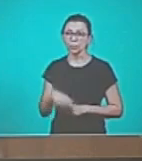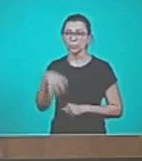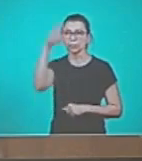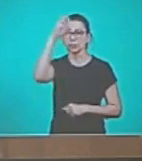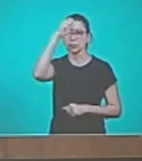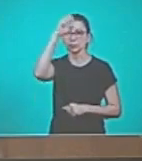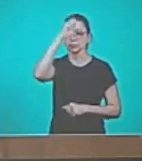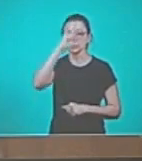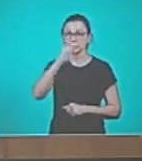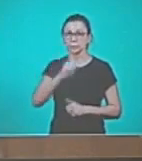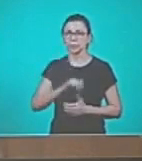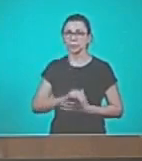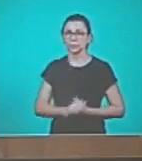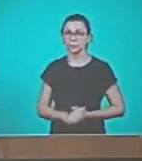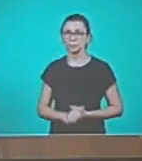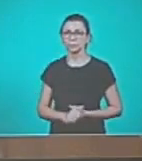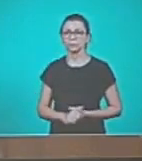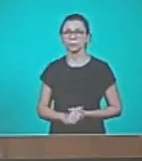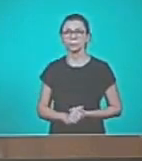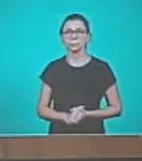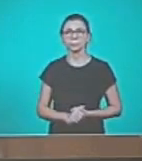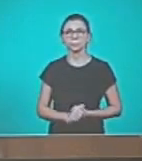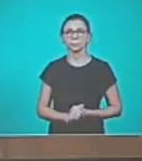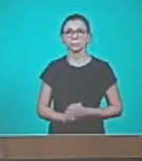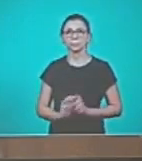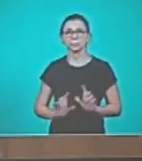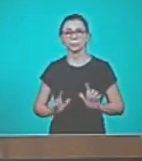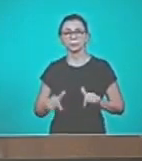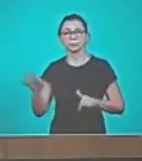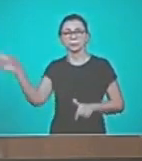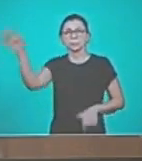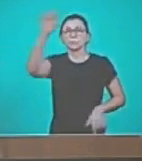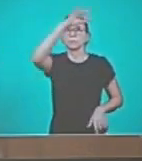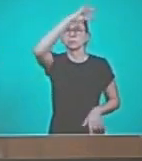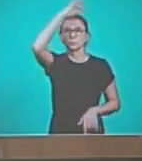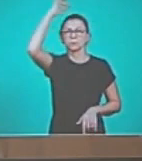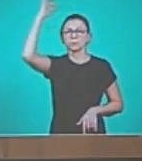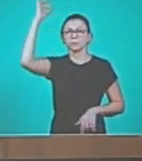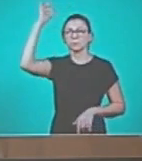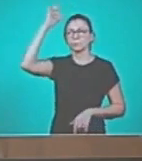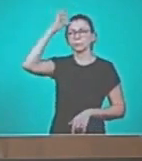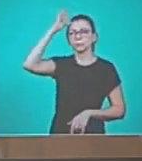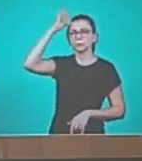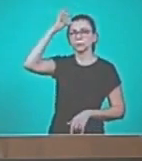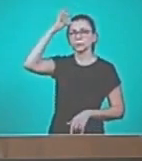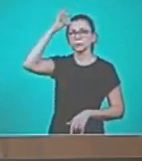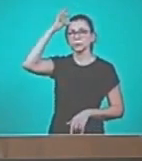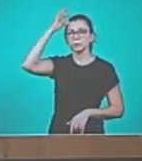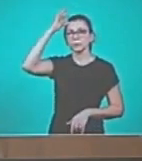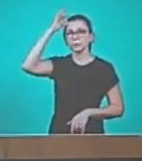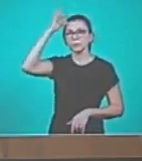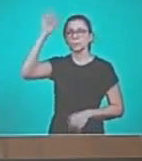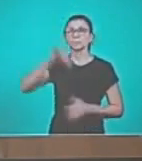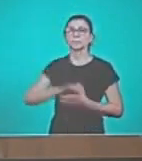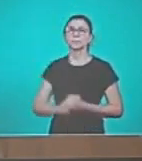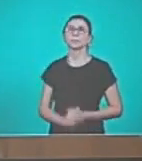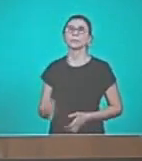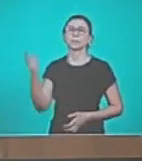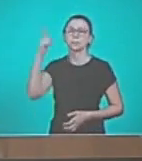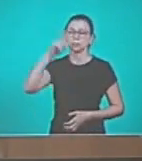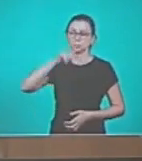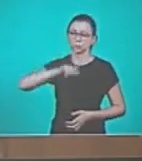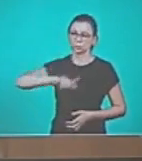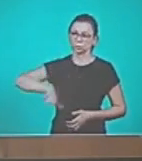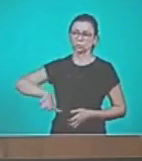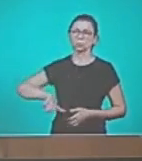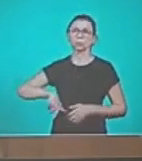which is followed by the operation or precedes the operation of the Holy Spirit, so there is an organization.